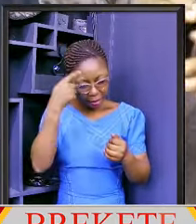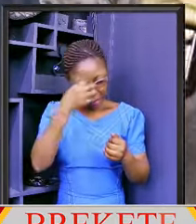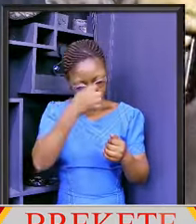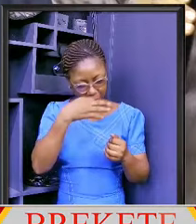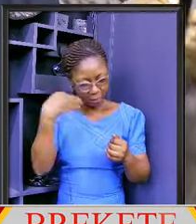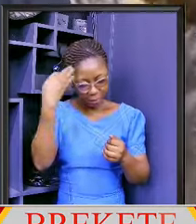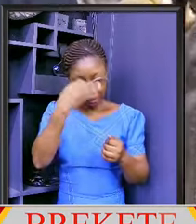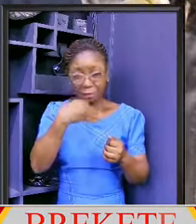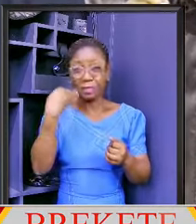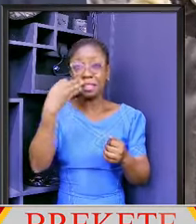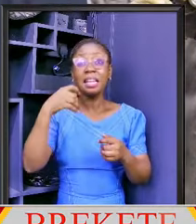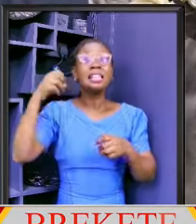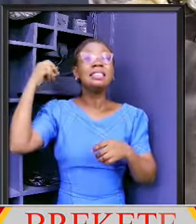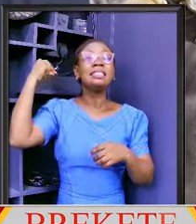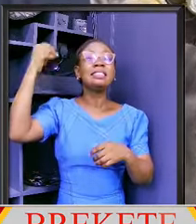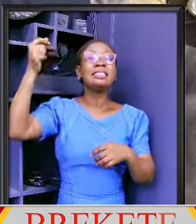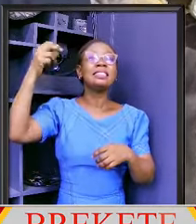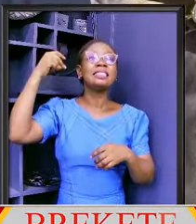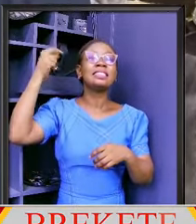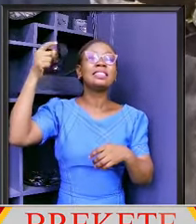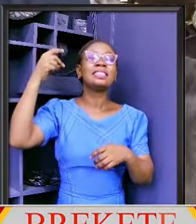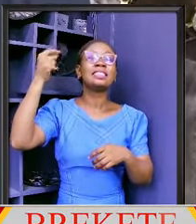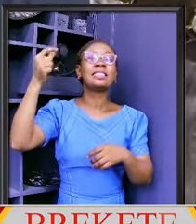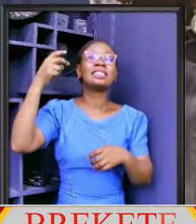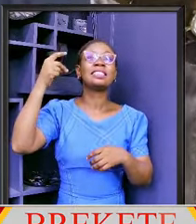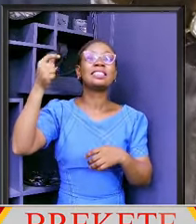Yeah. Now since